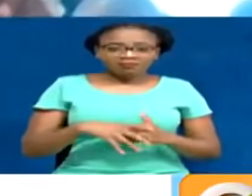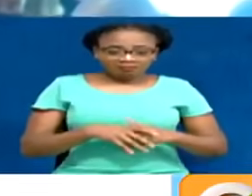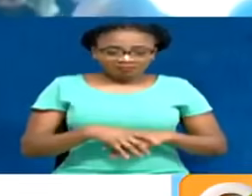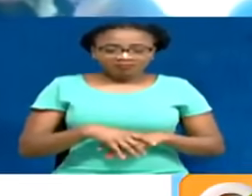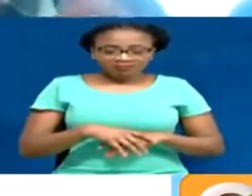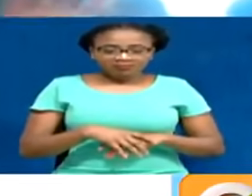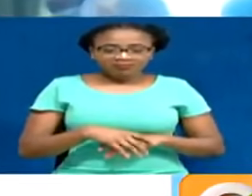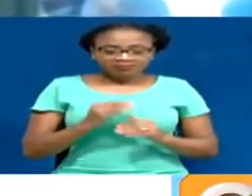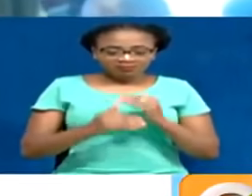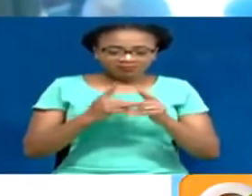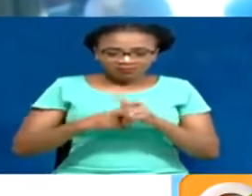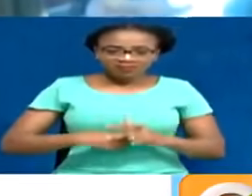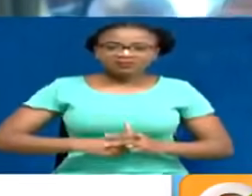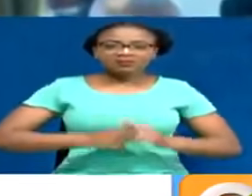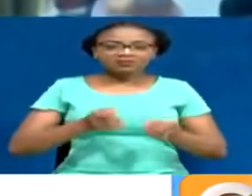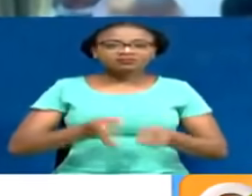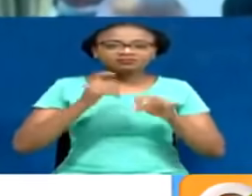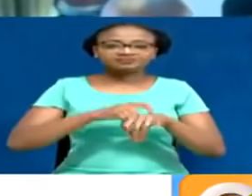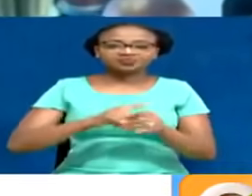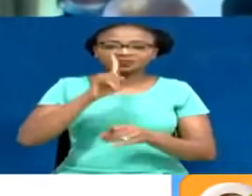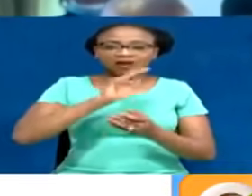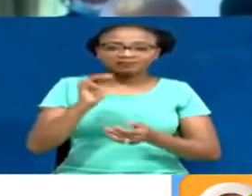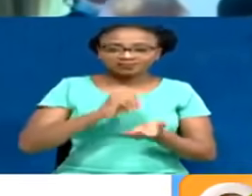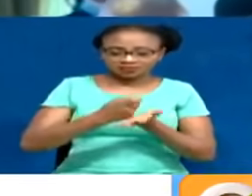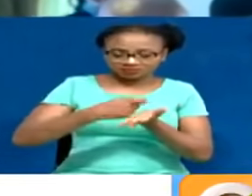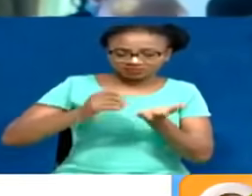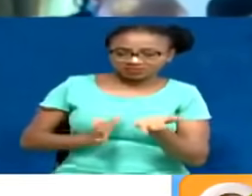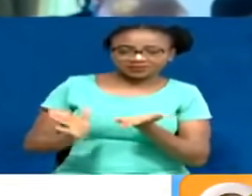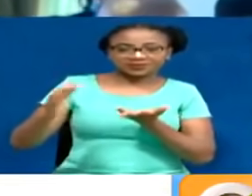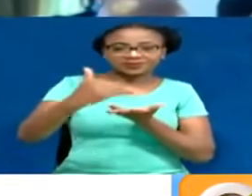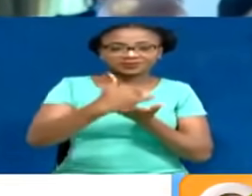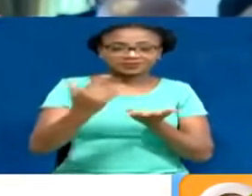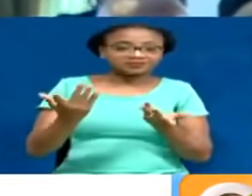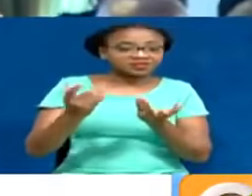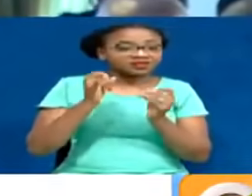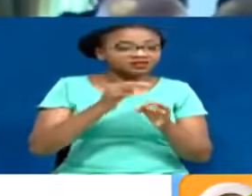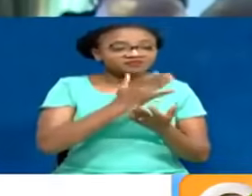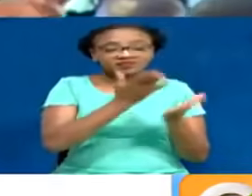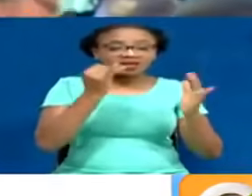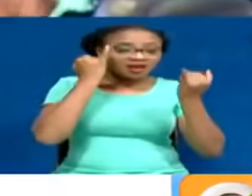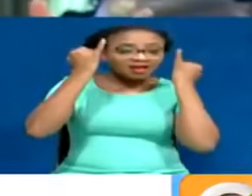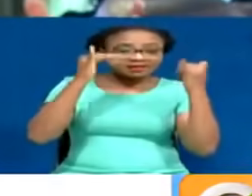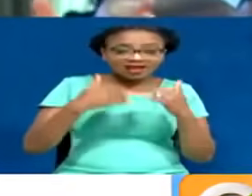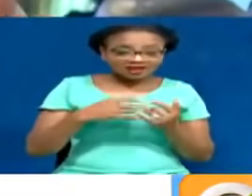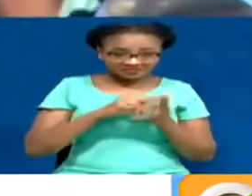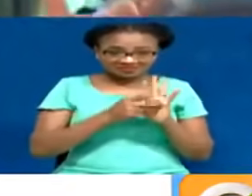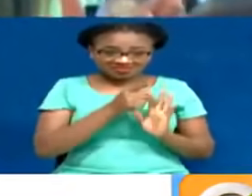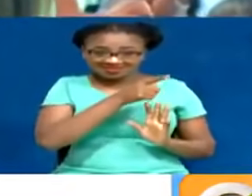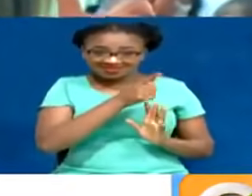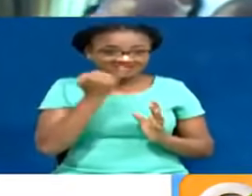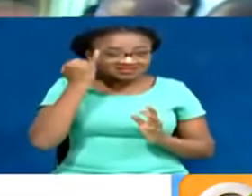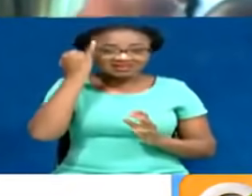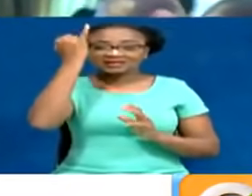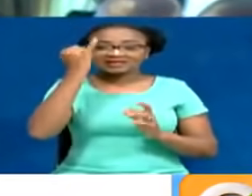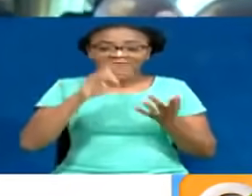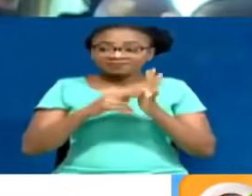million signatures have been collected. Before that, everything that people will be saying, including the ideas that people would be having, that's not a popular initiative. That's an